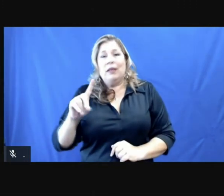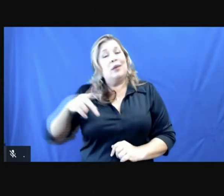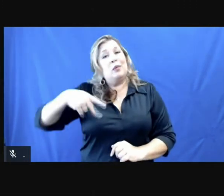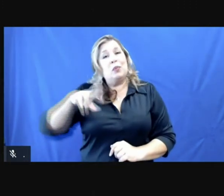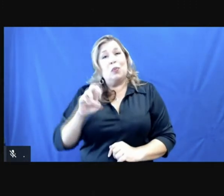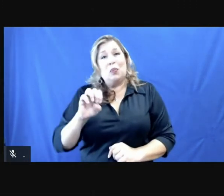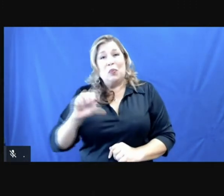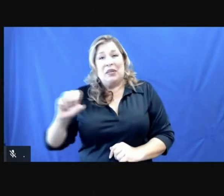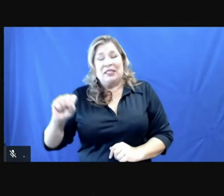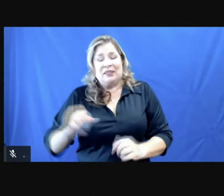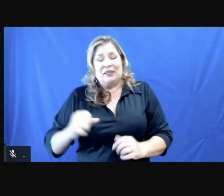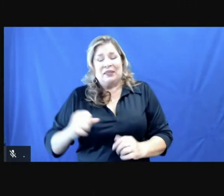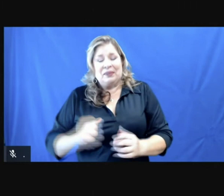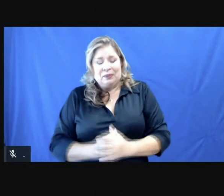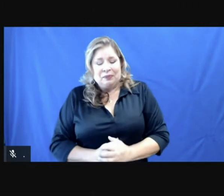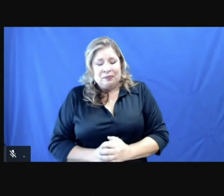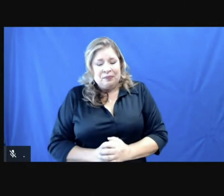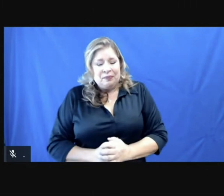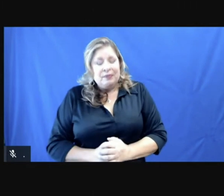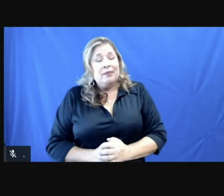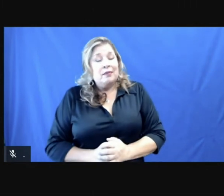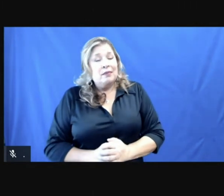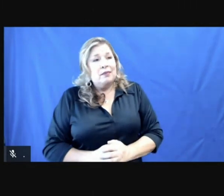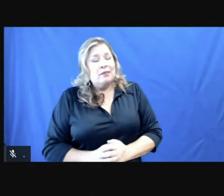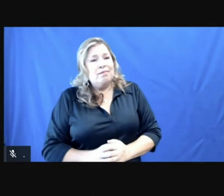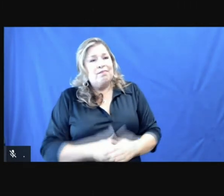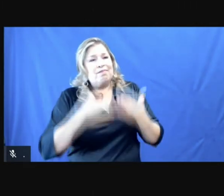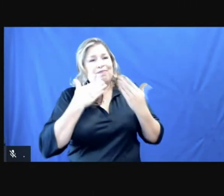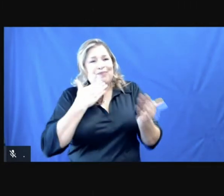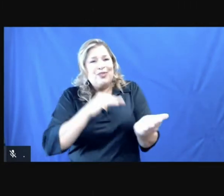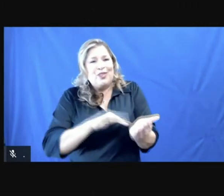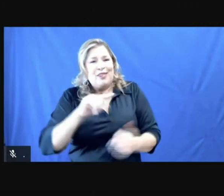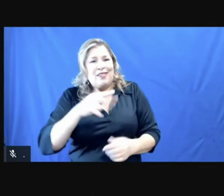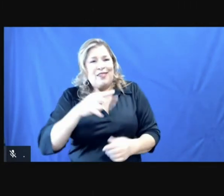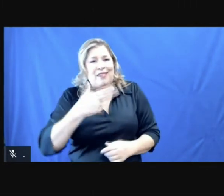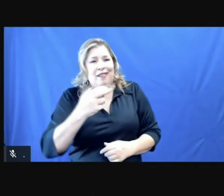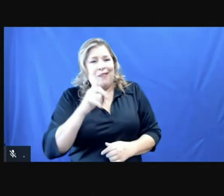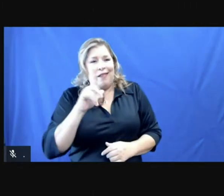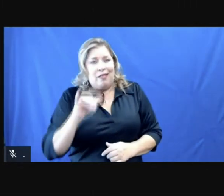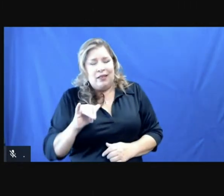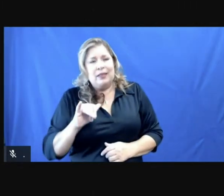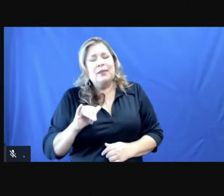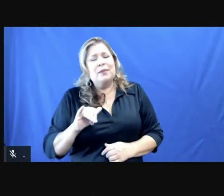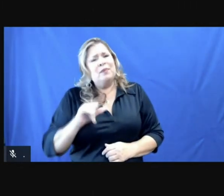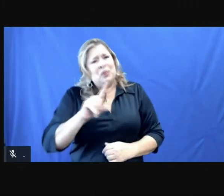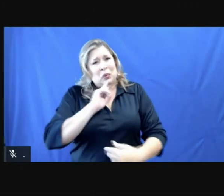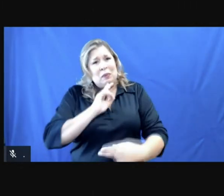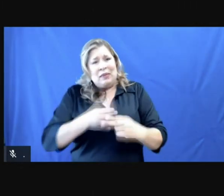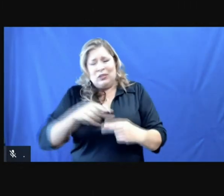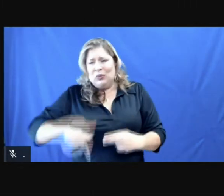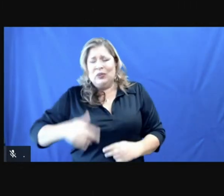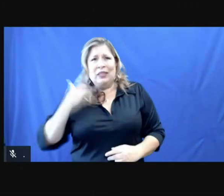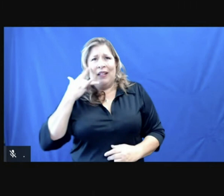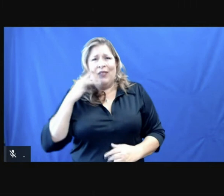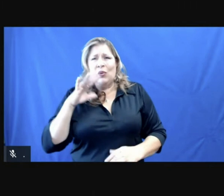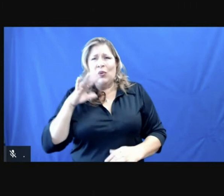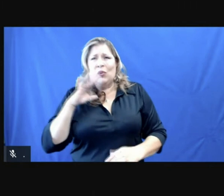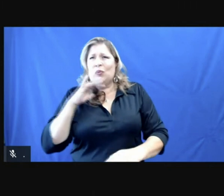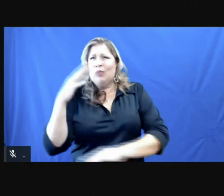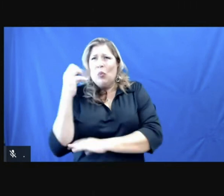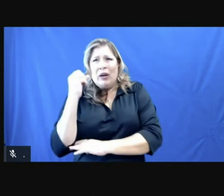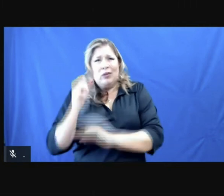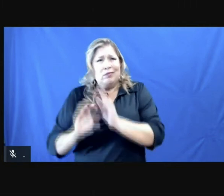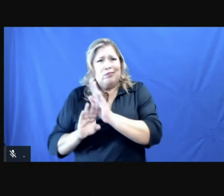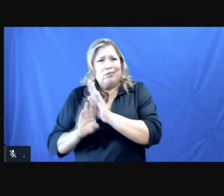Thank you, Dr. Ghaly. You said that California is seeing record acceleration of the virus, and this is occurring under